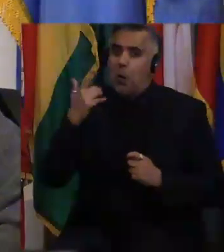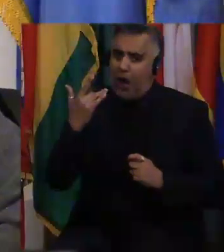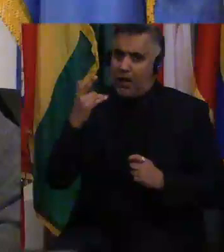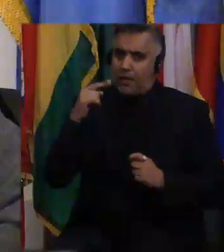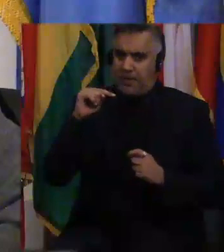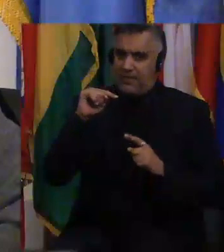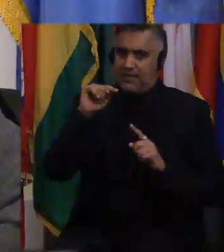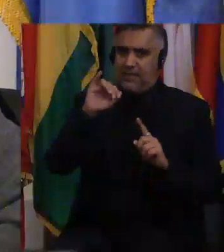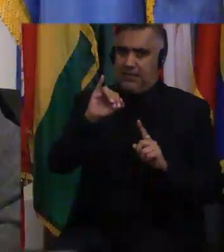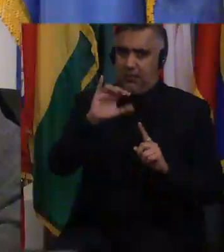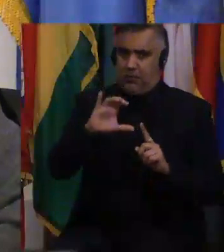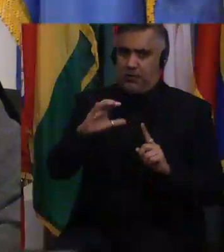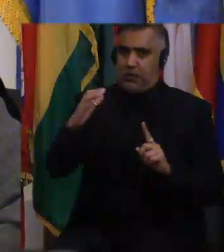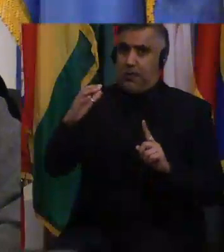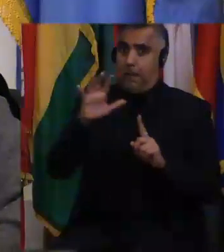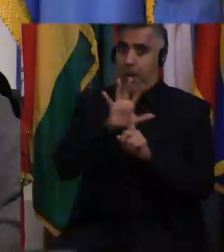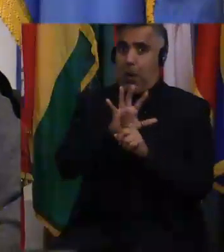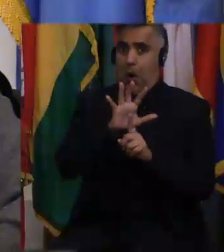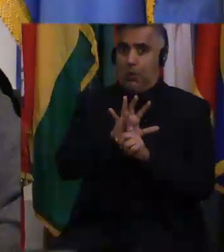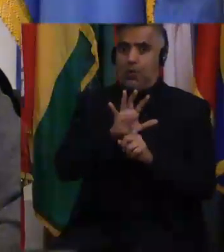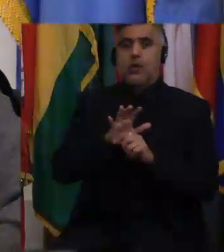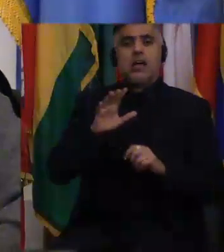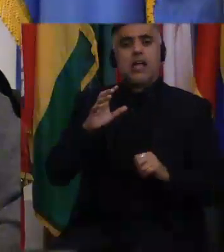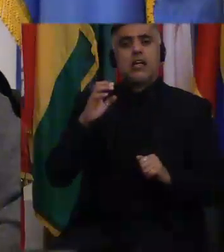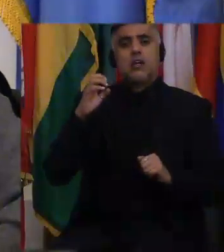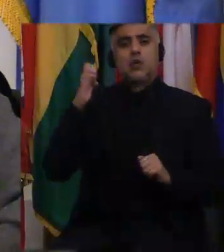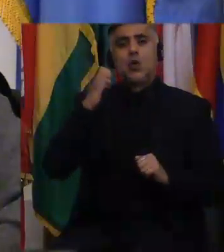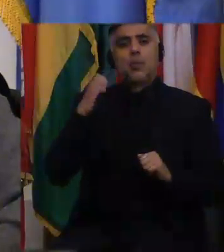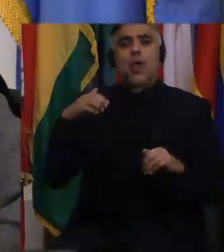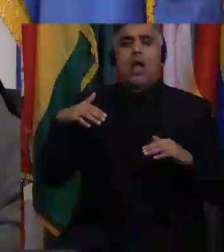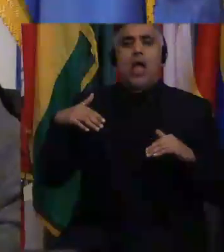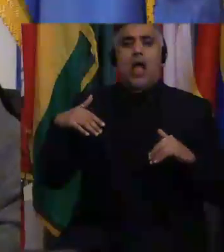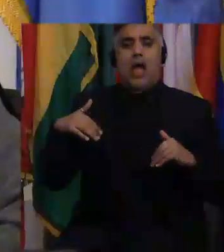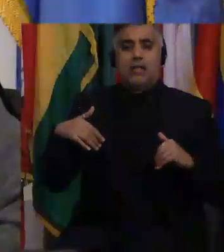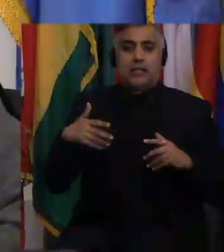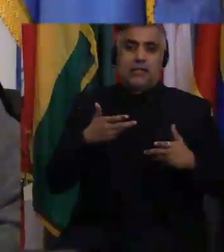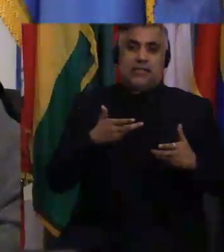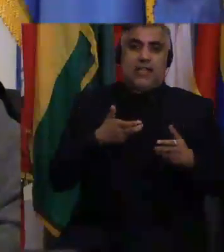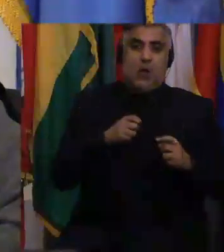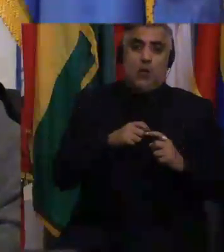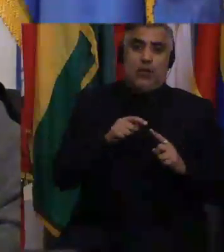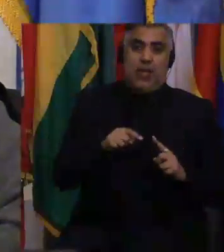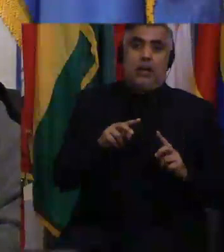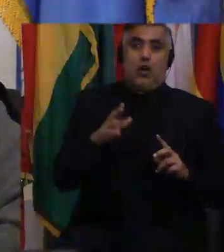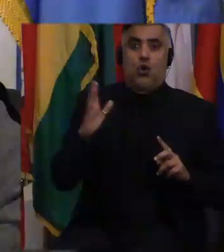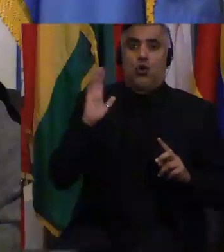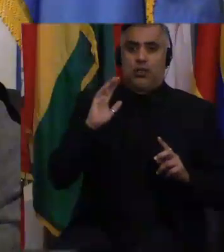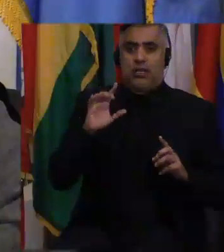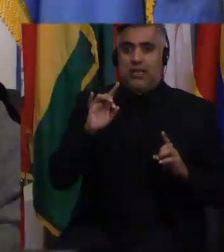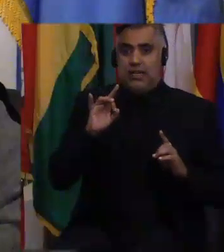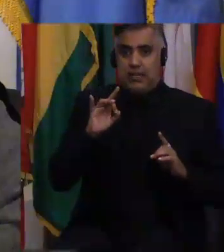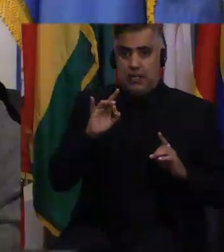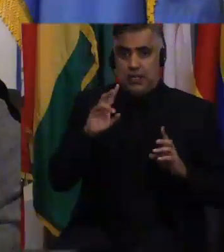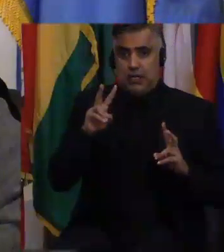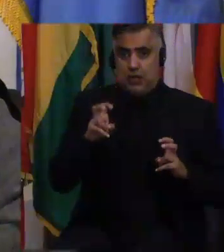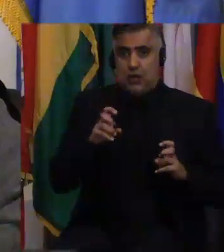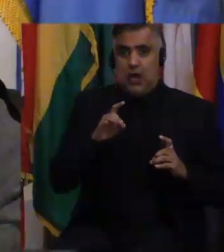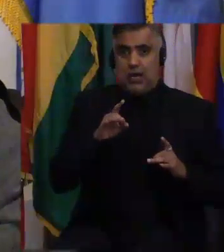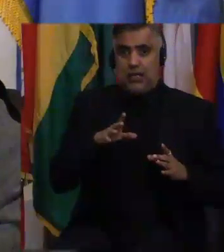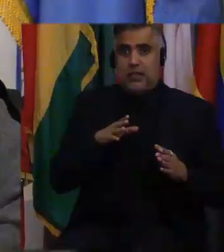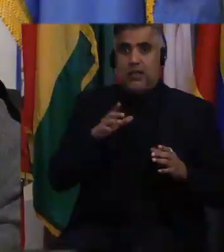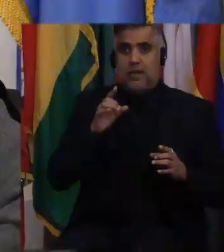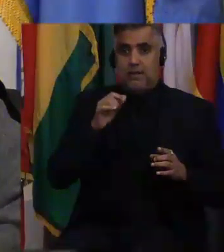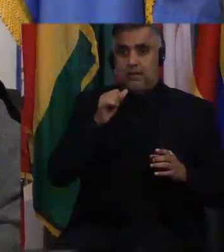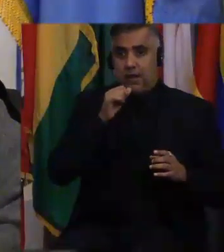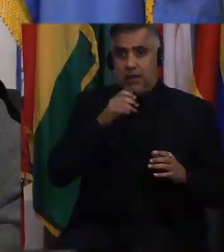known. It touches a point that Europe has not dealt with earlier. The issue of violence against women was